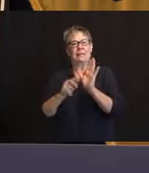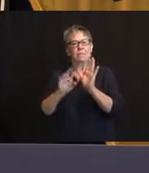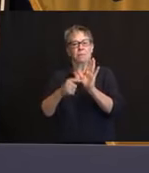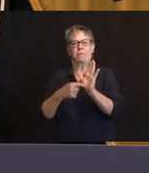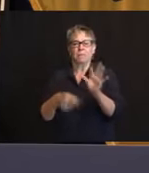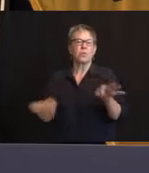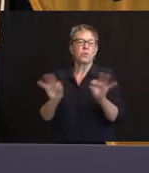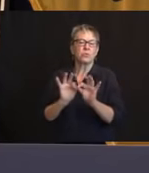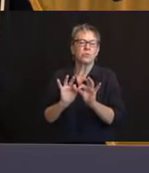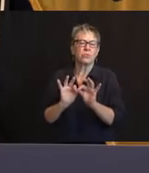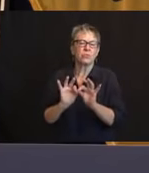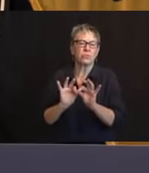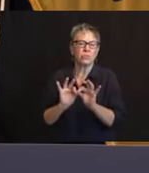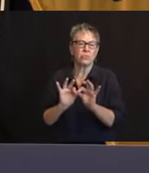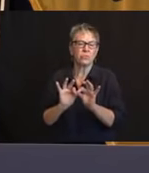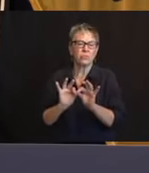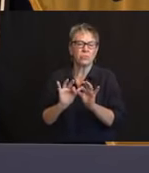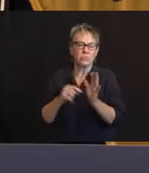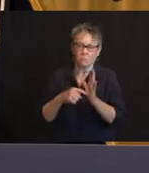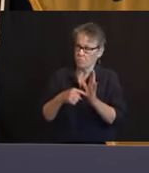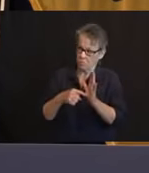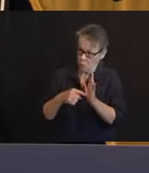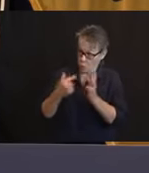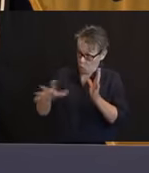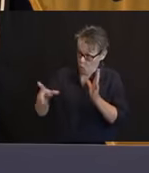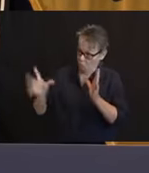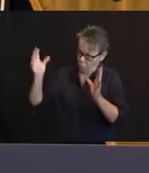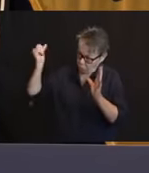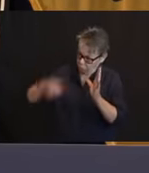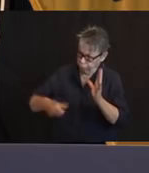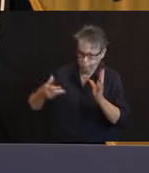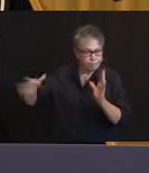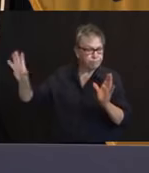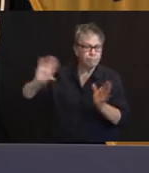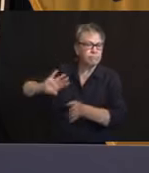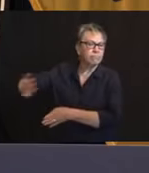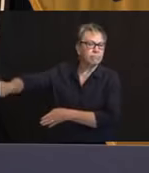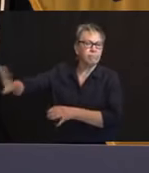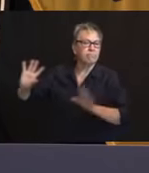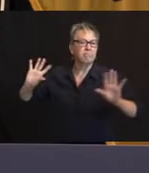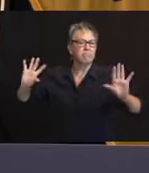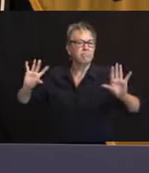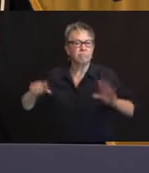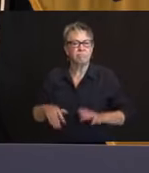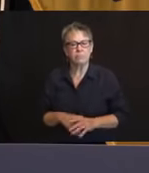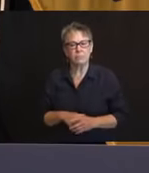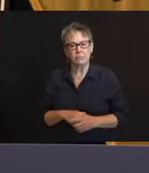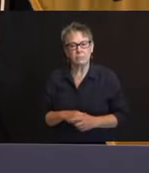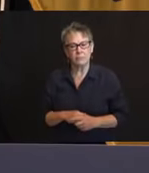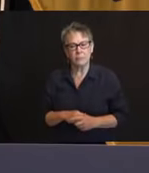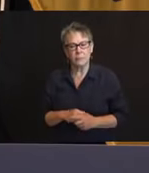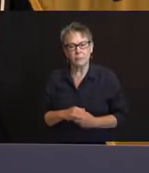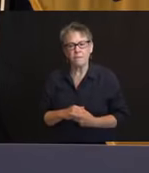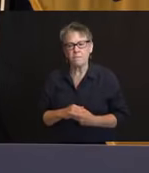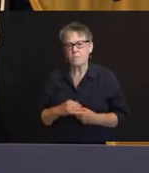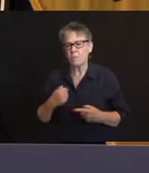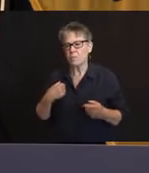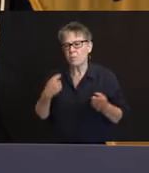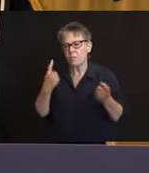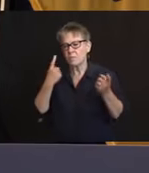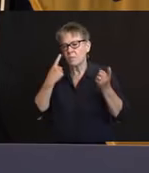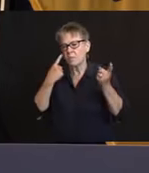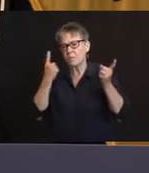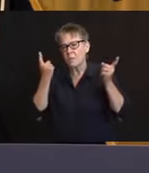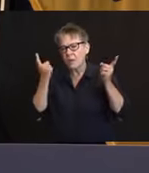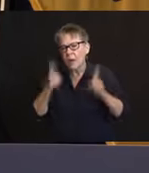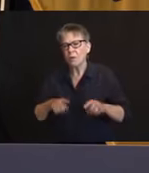need to be together, to come together, the Confederate statues, the naming of the military bases. I